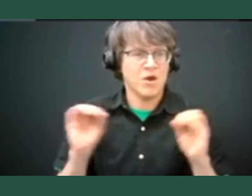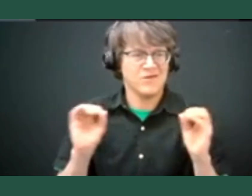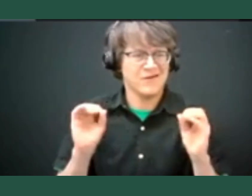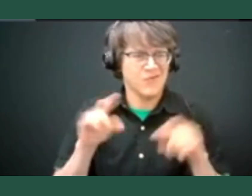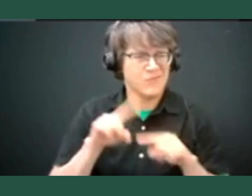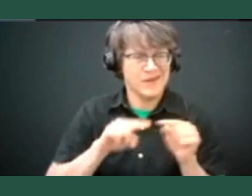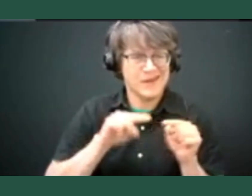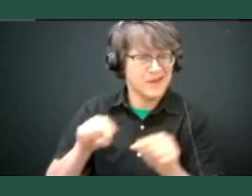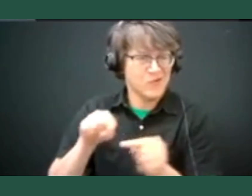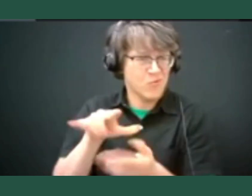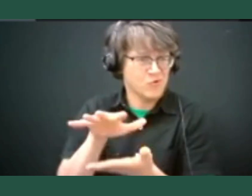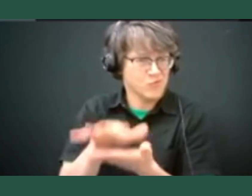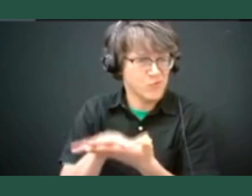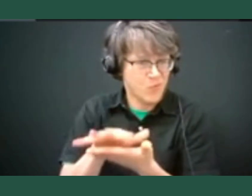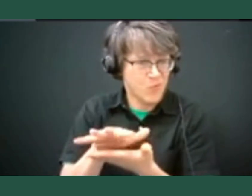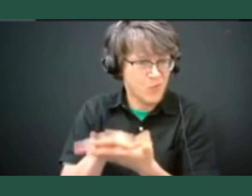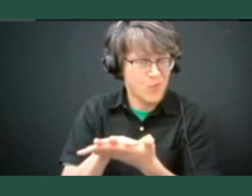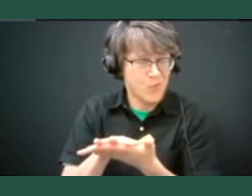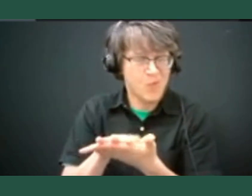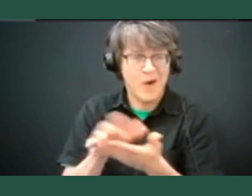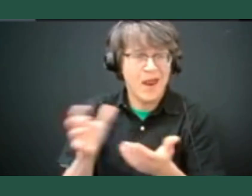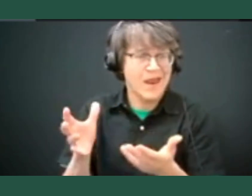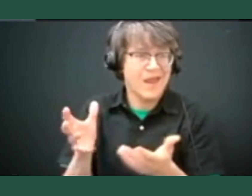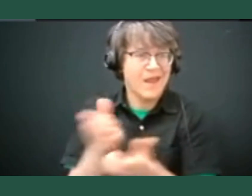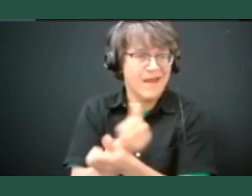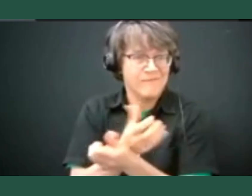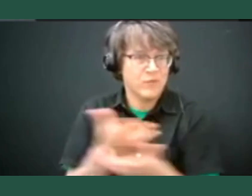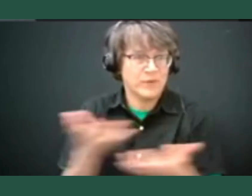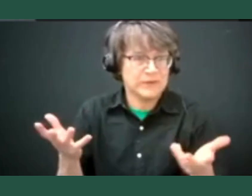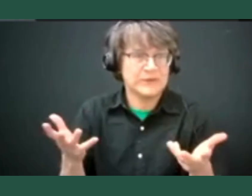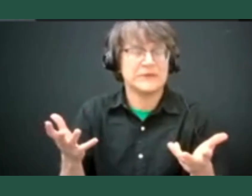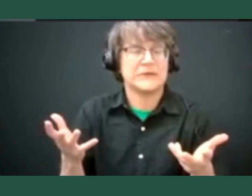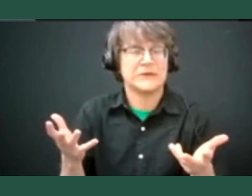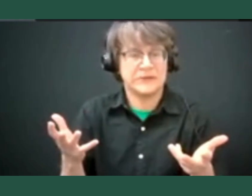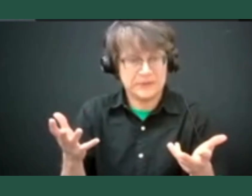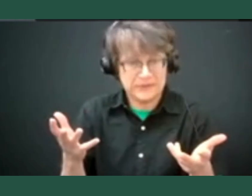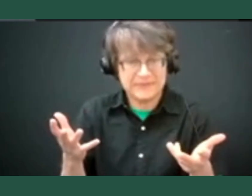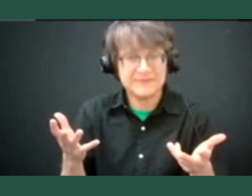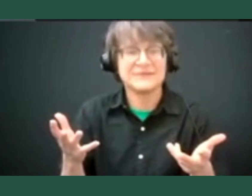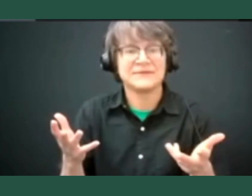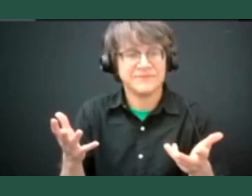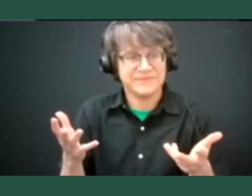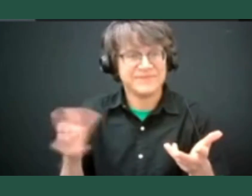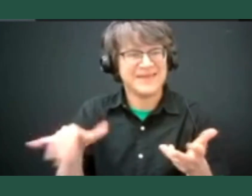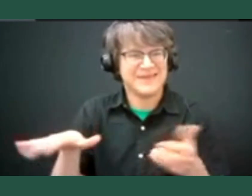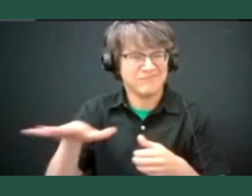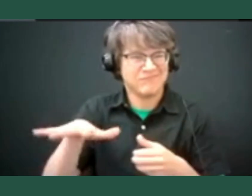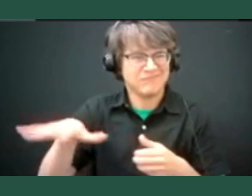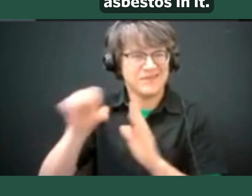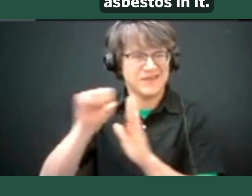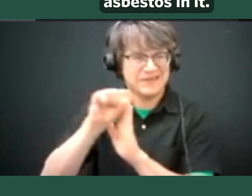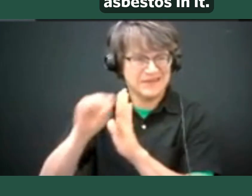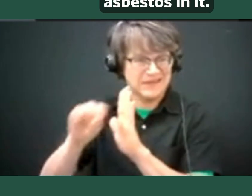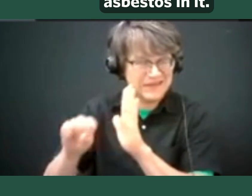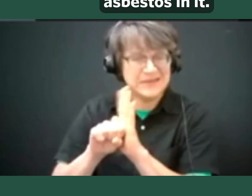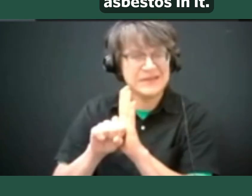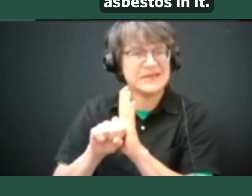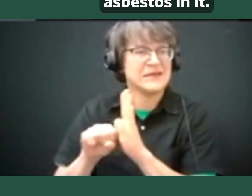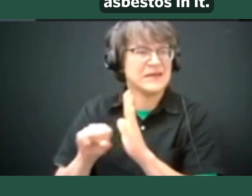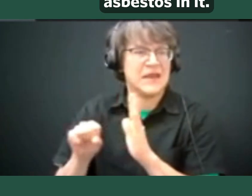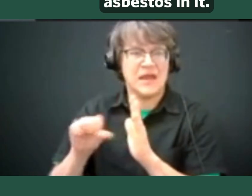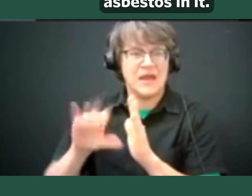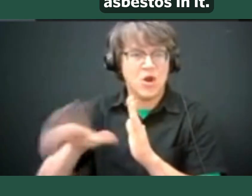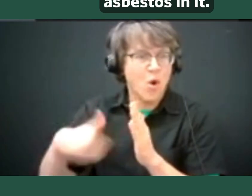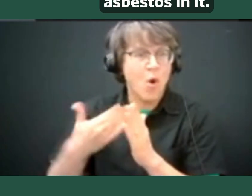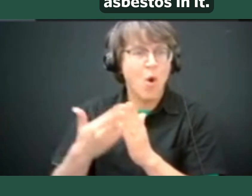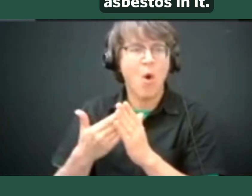school. Everything has been covered in that part of the state. Ceilings and the inner